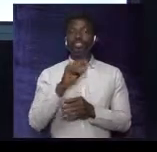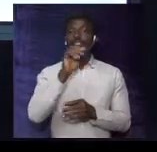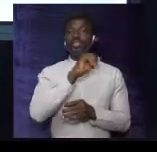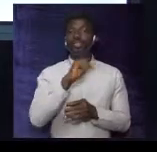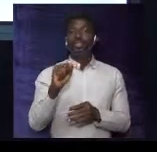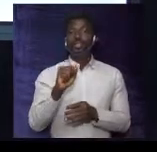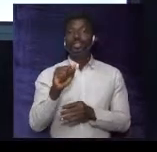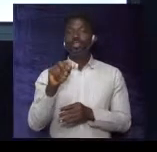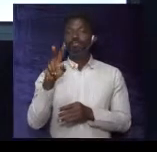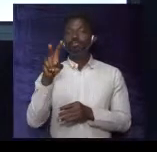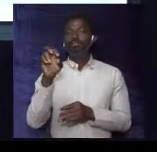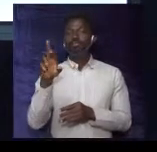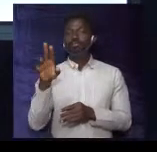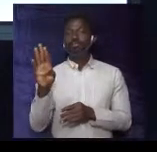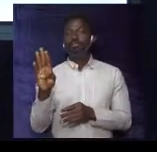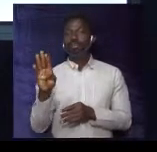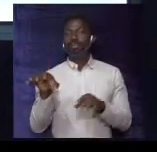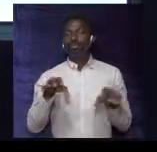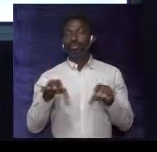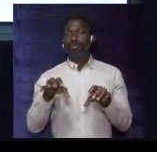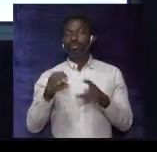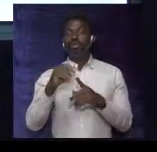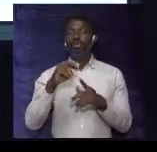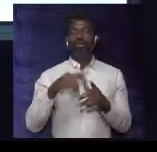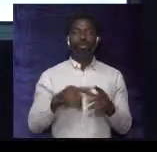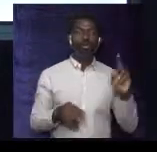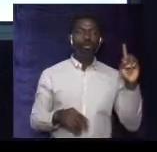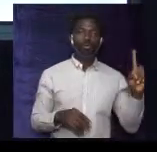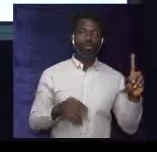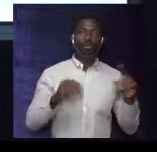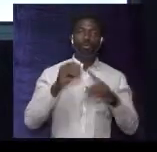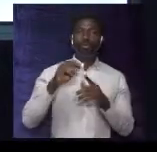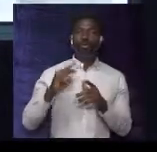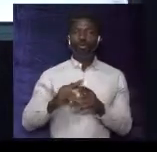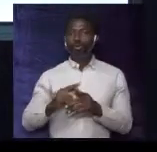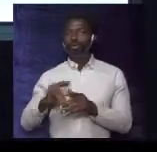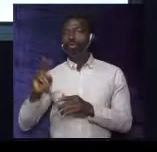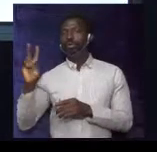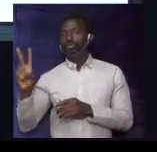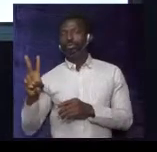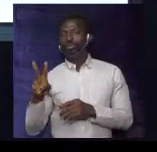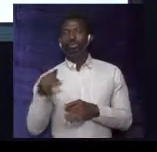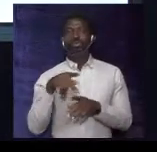of a verb and one or two prepositions.